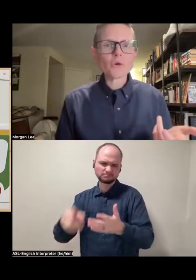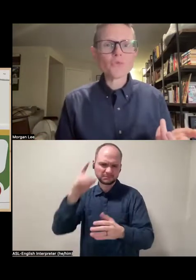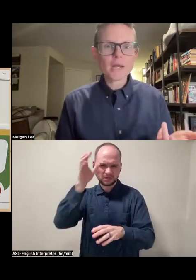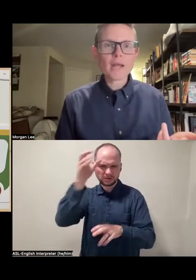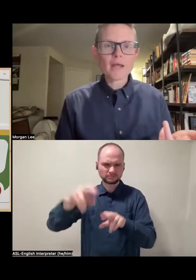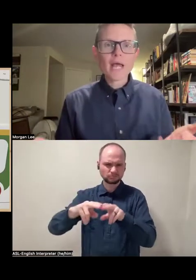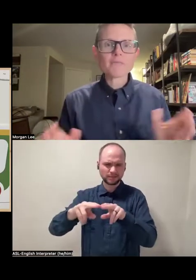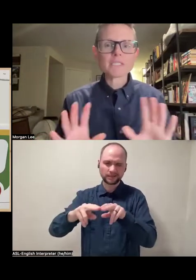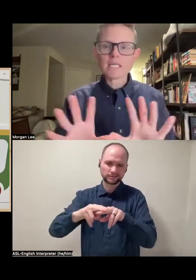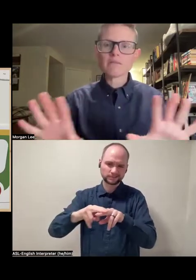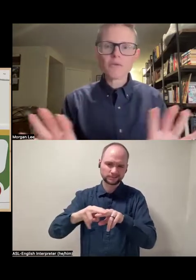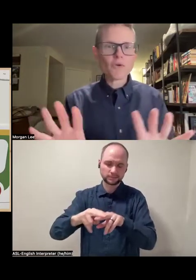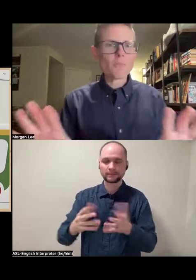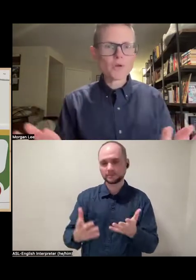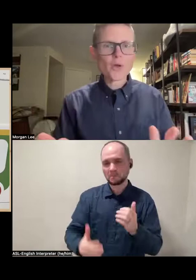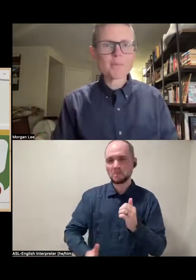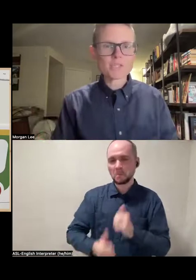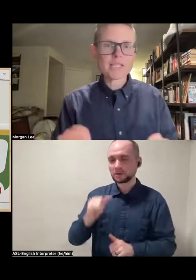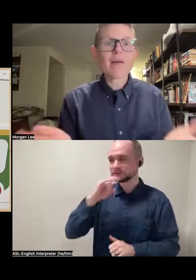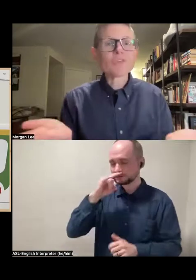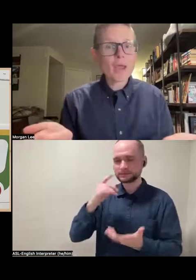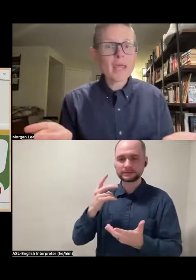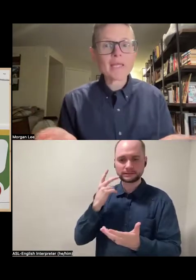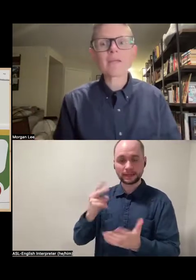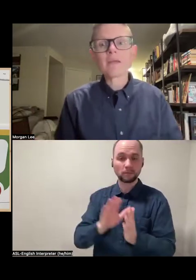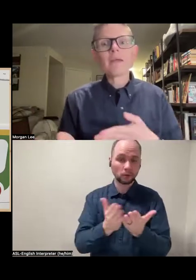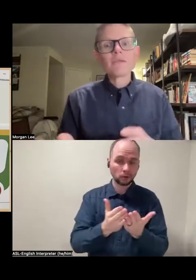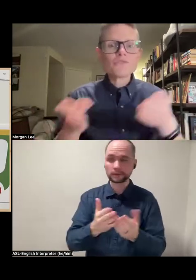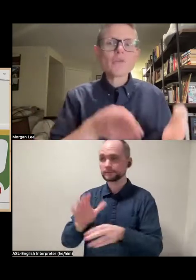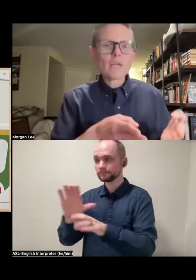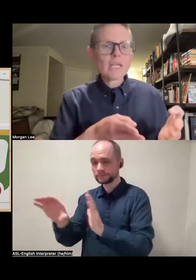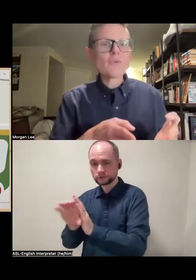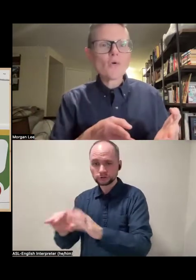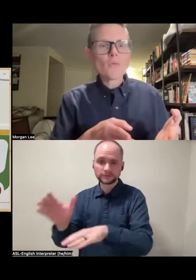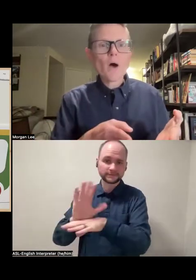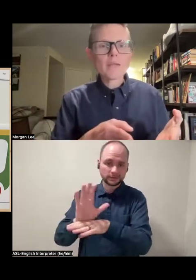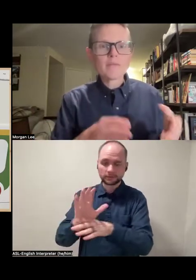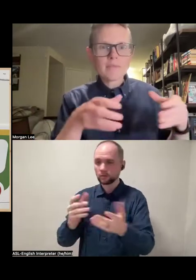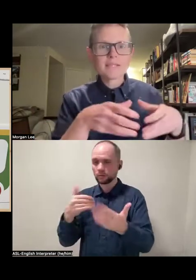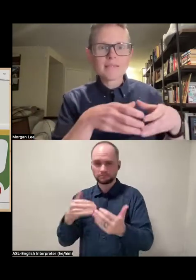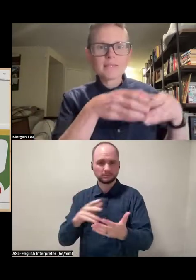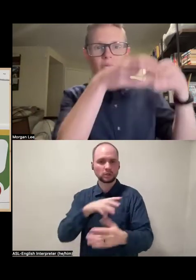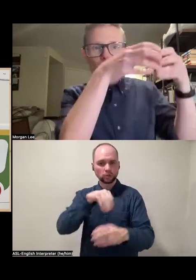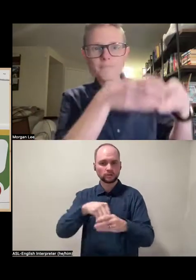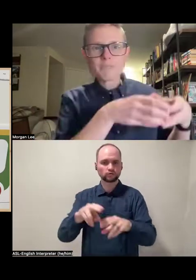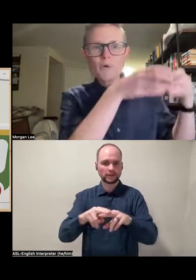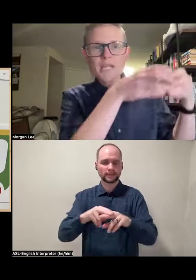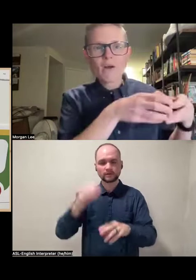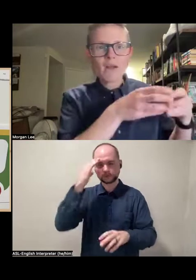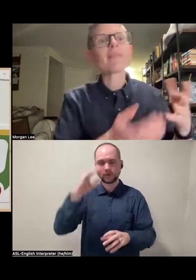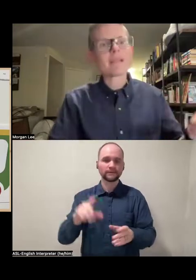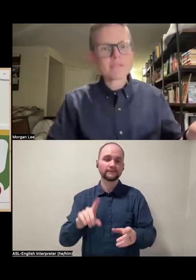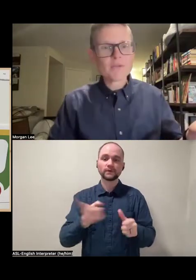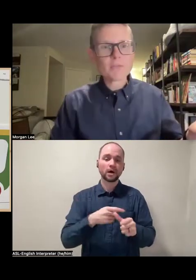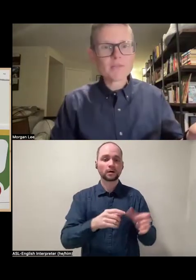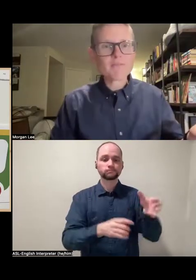all children have seen different books or images that have a train, and generally, the one that's got the little smokestack